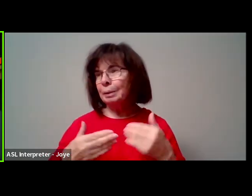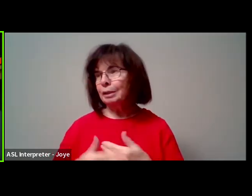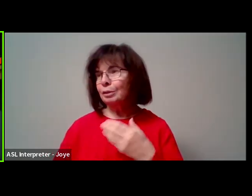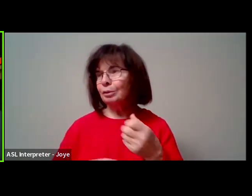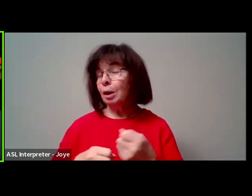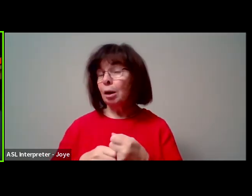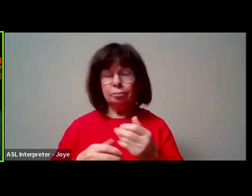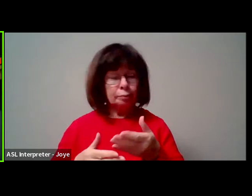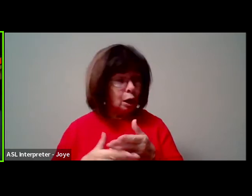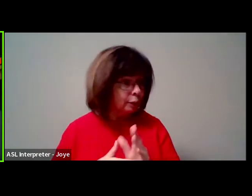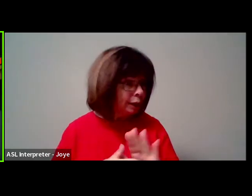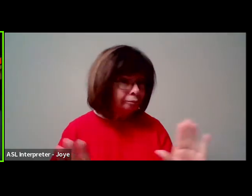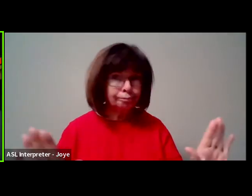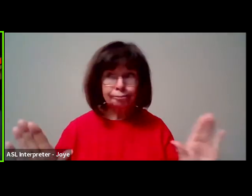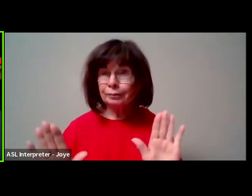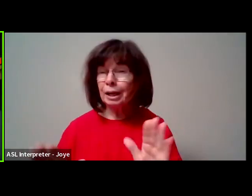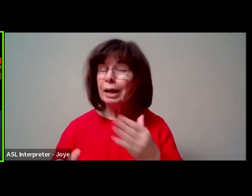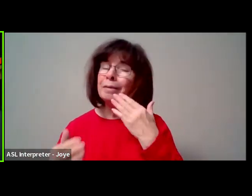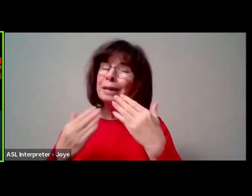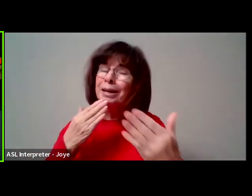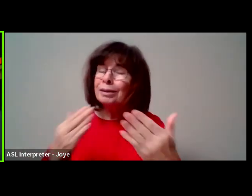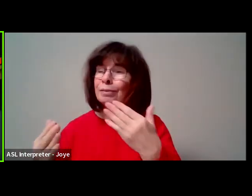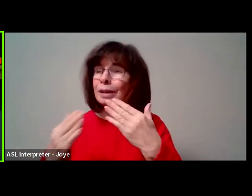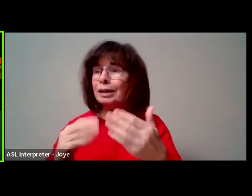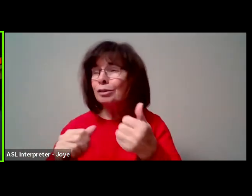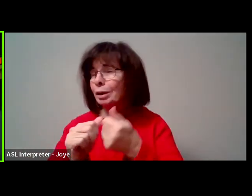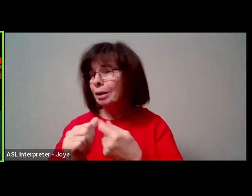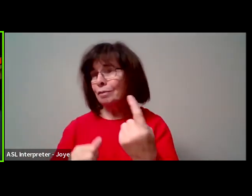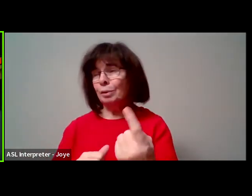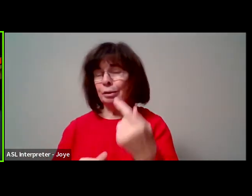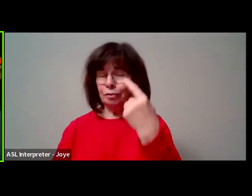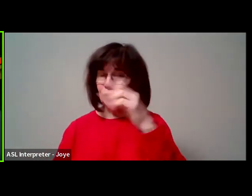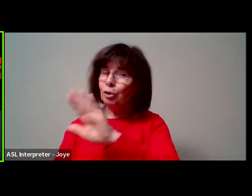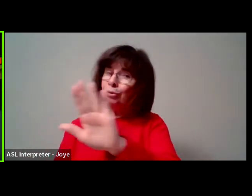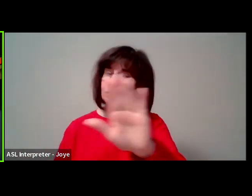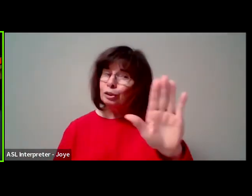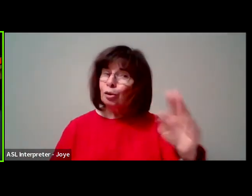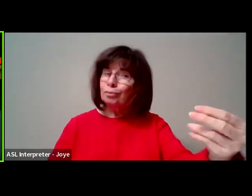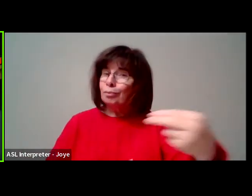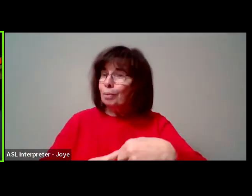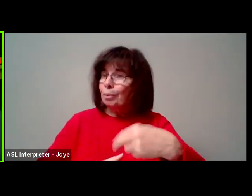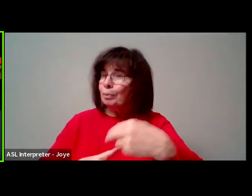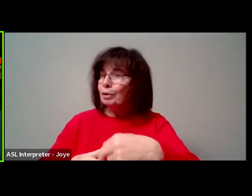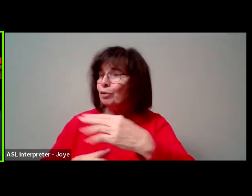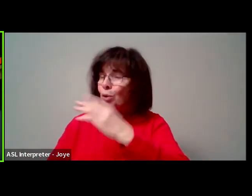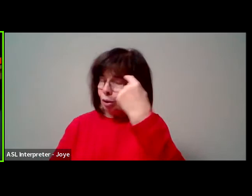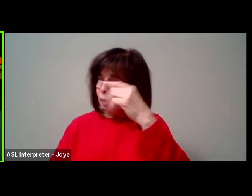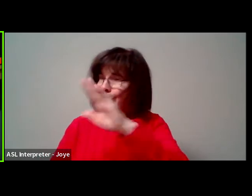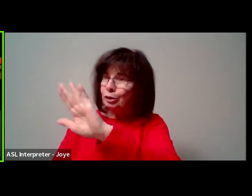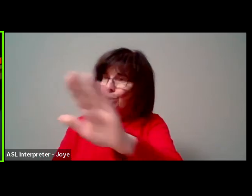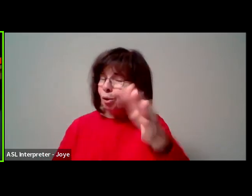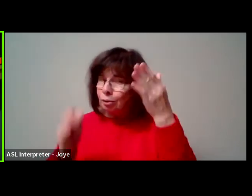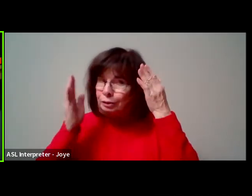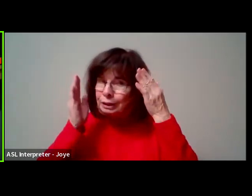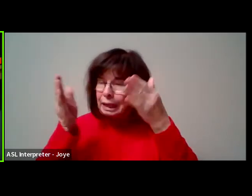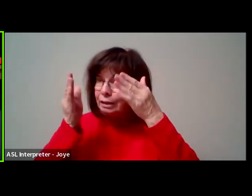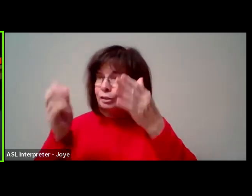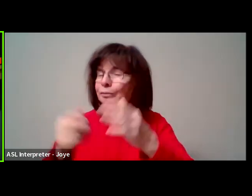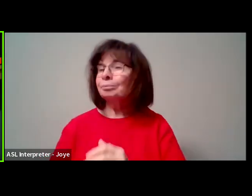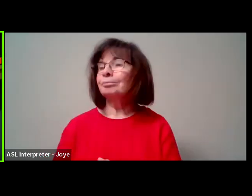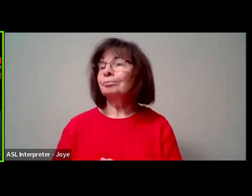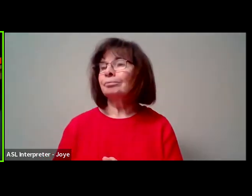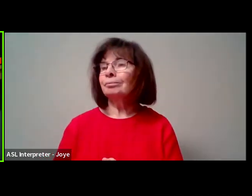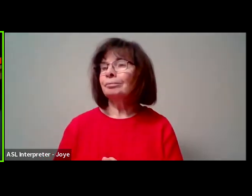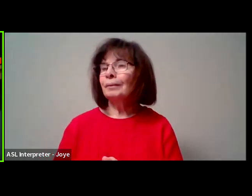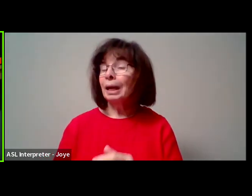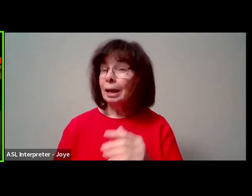All right. Thank you, everyone, for your participation, for your attention, and